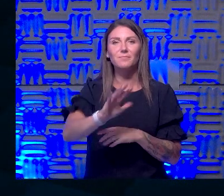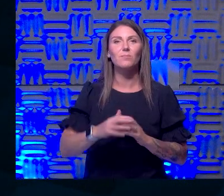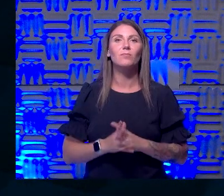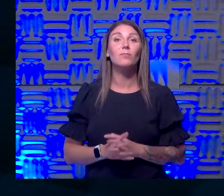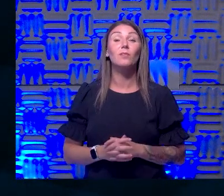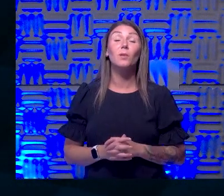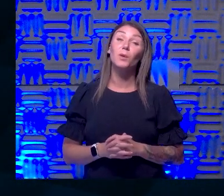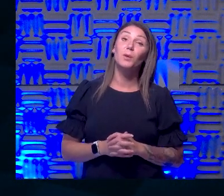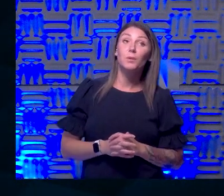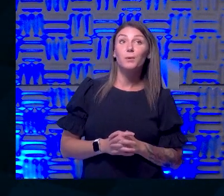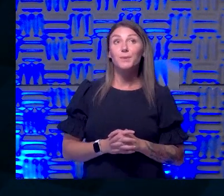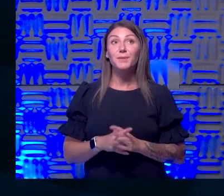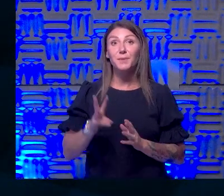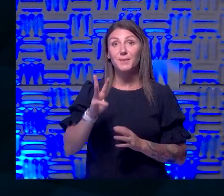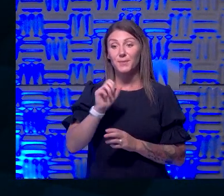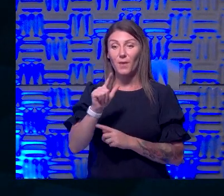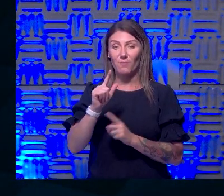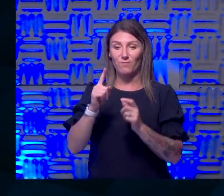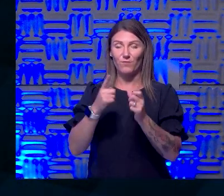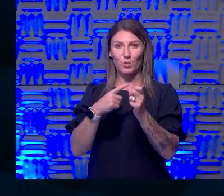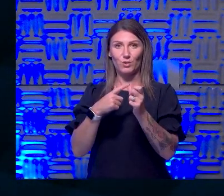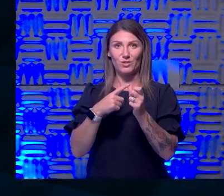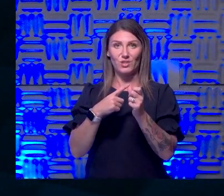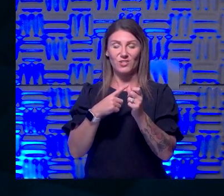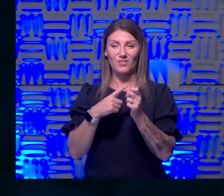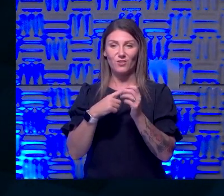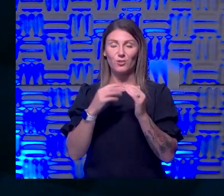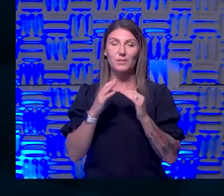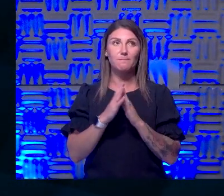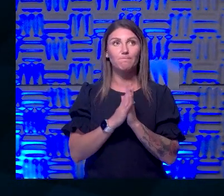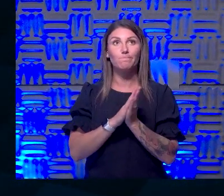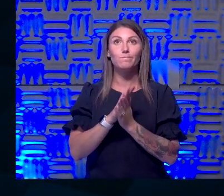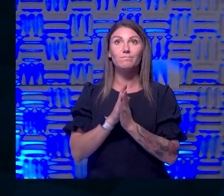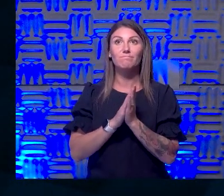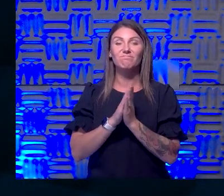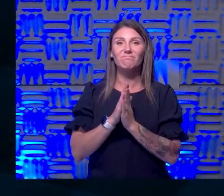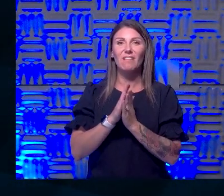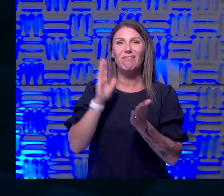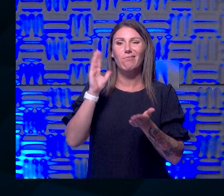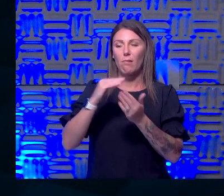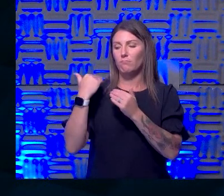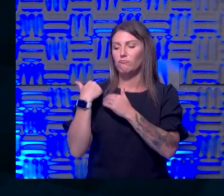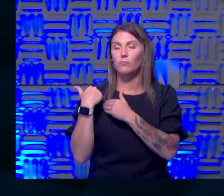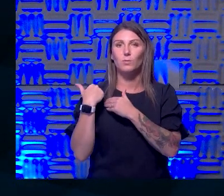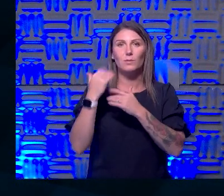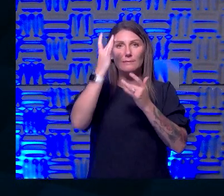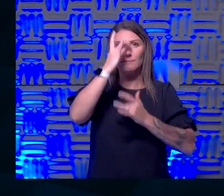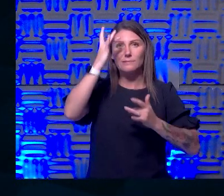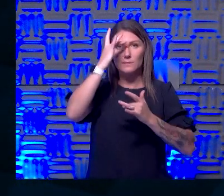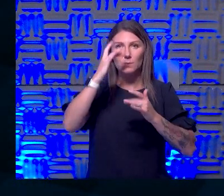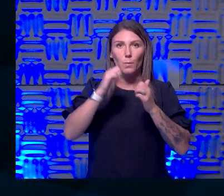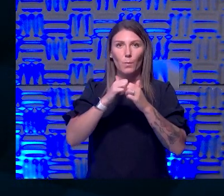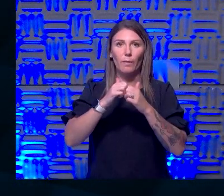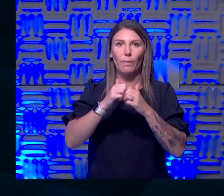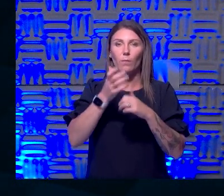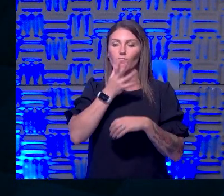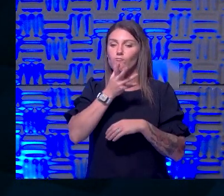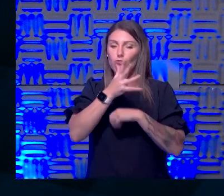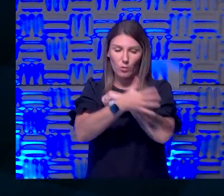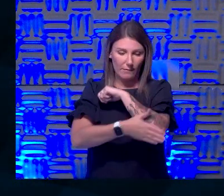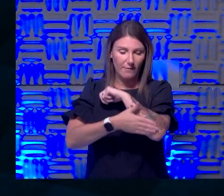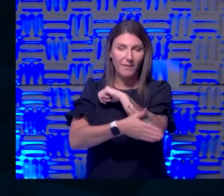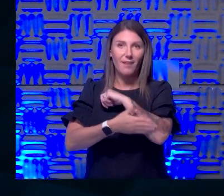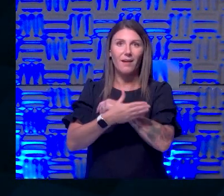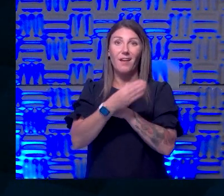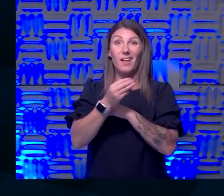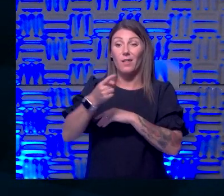Well, first off, there's less burden of disease in the rural counties, and the rural counties that have